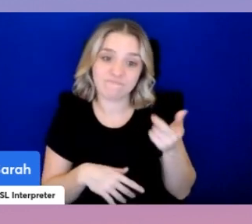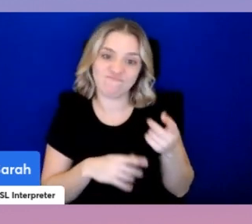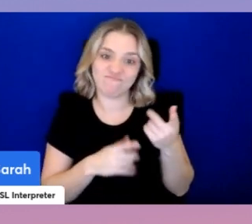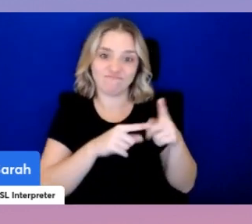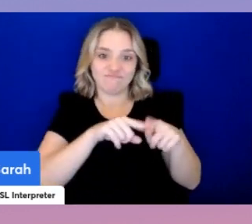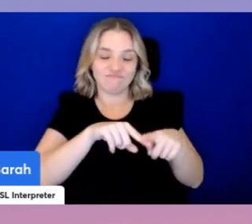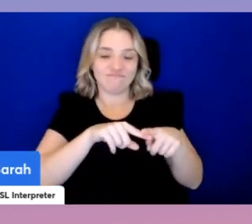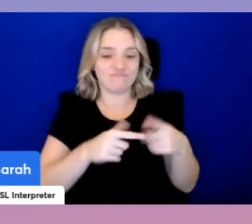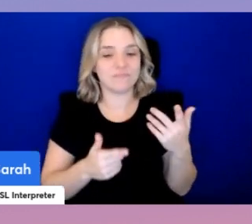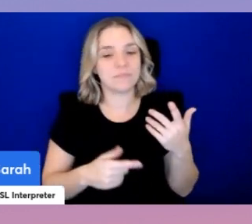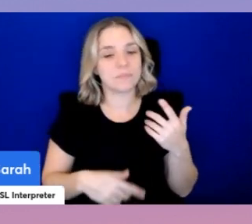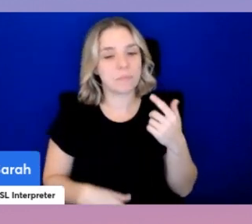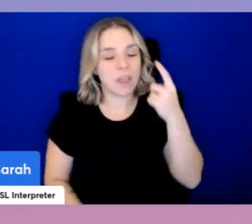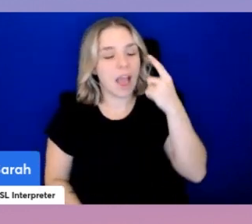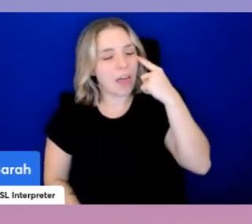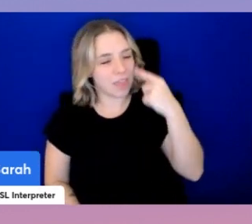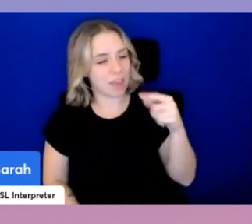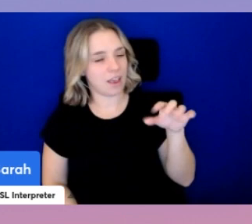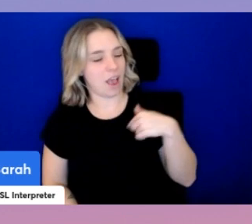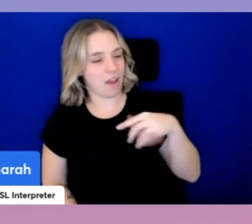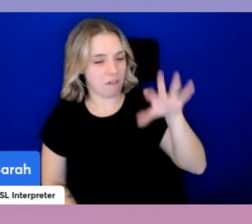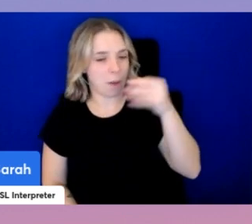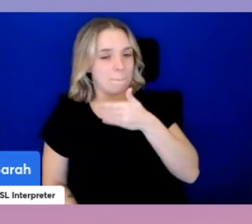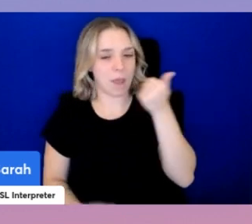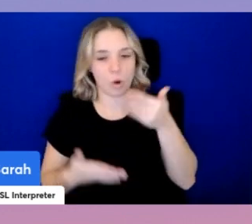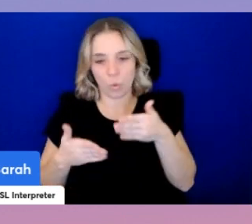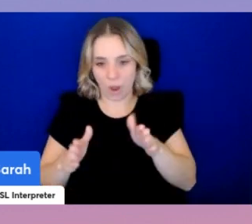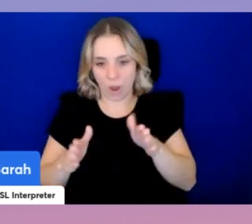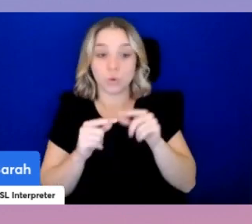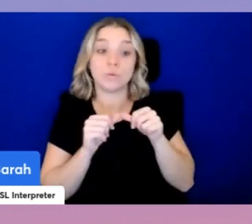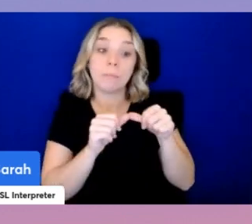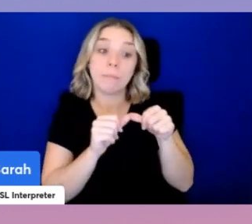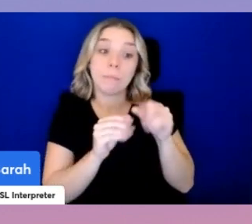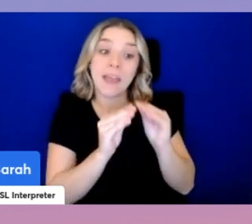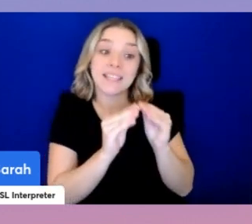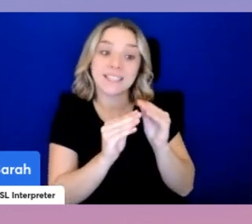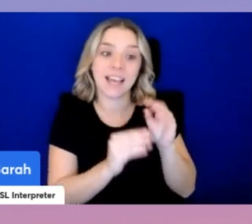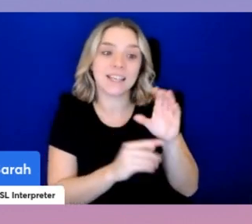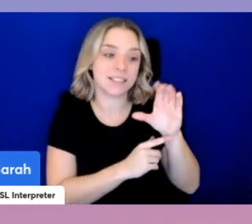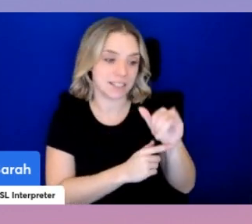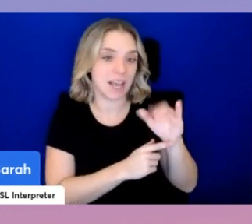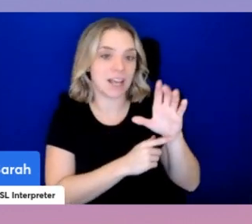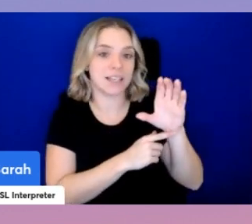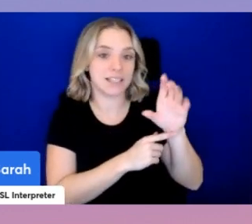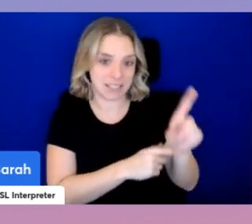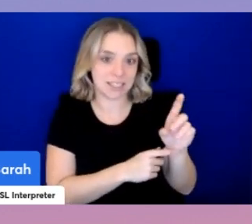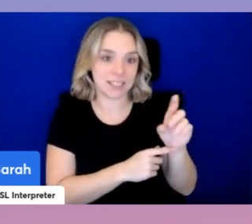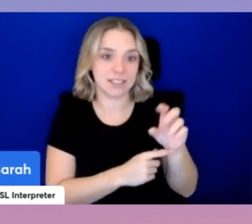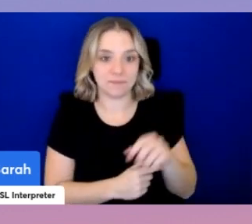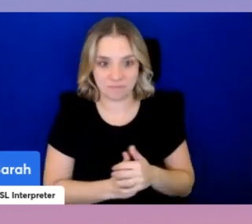think I found a better way to maintain the CI/CD needs.